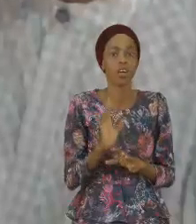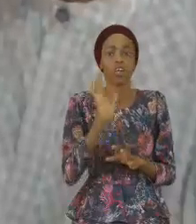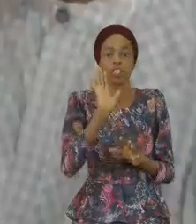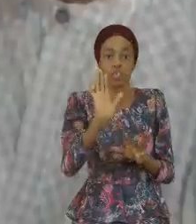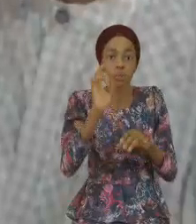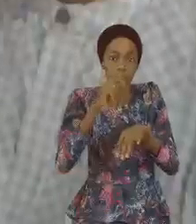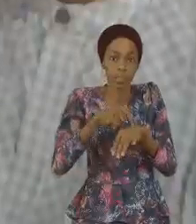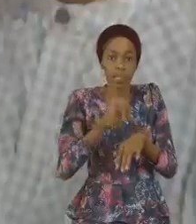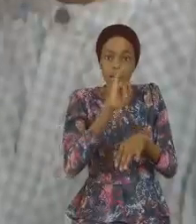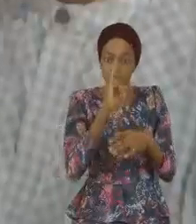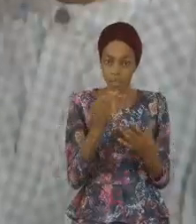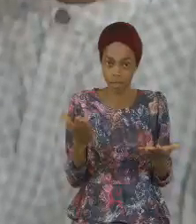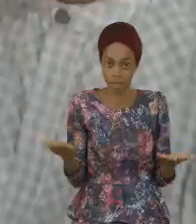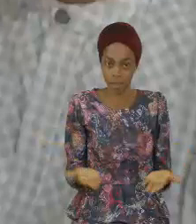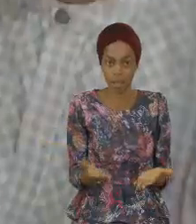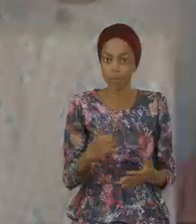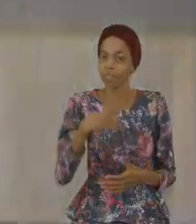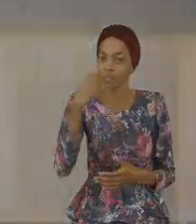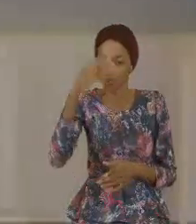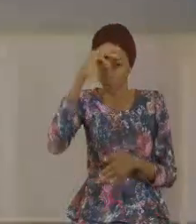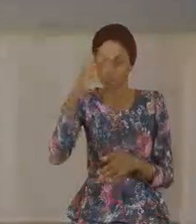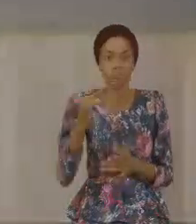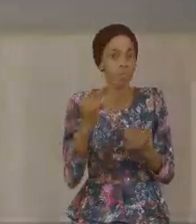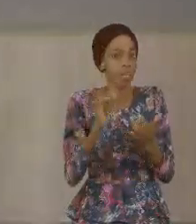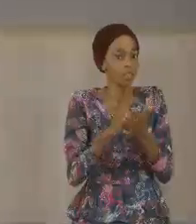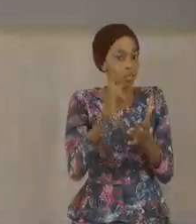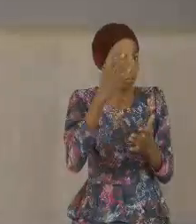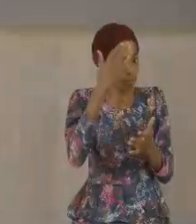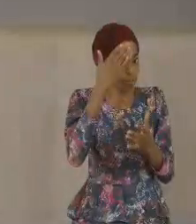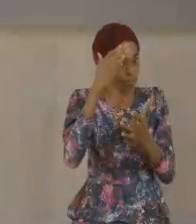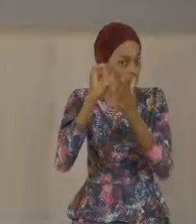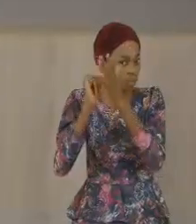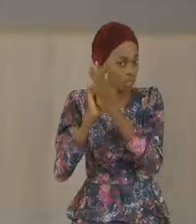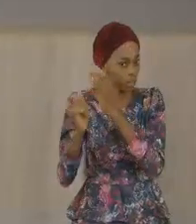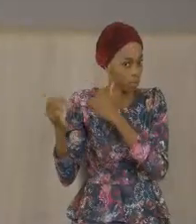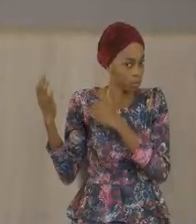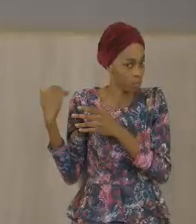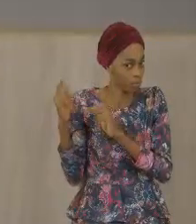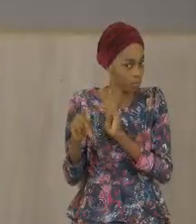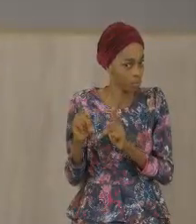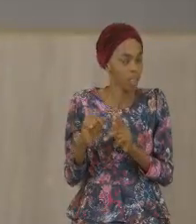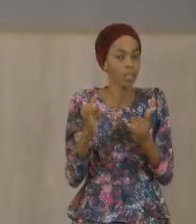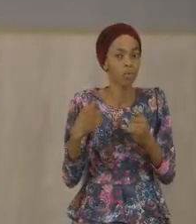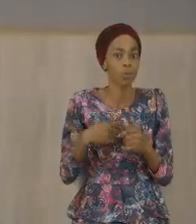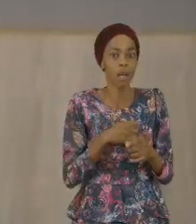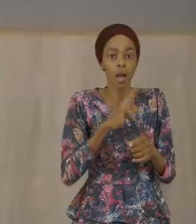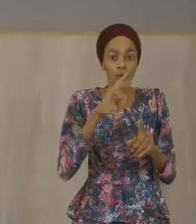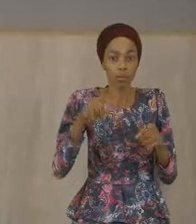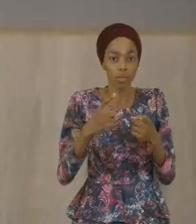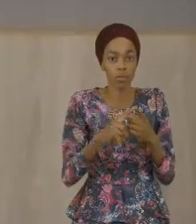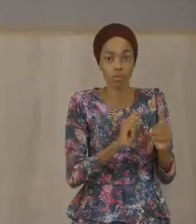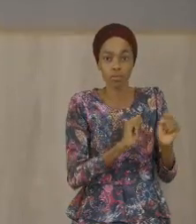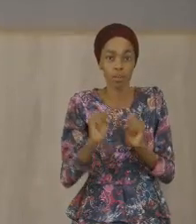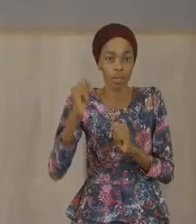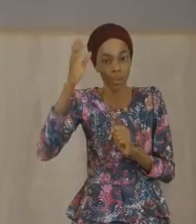now you told them, now that you know that we're going to transfer the concept of Moses being